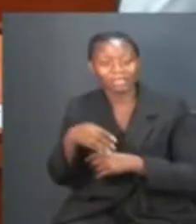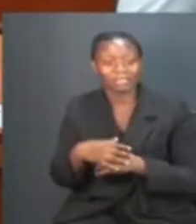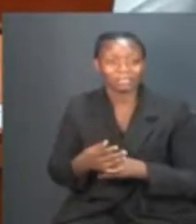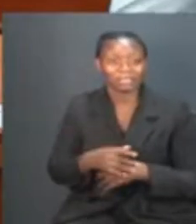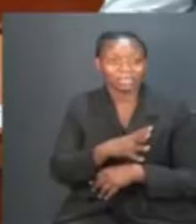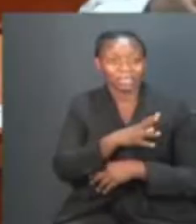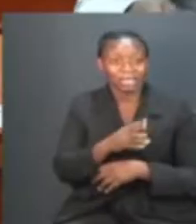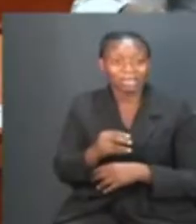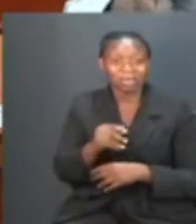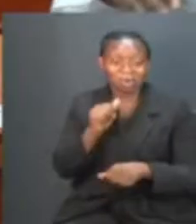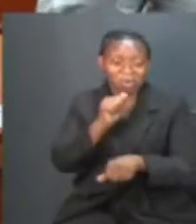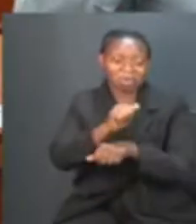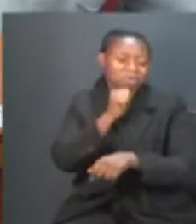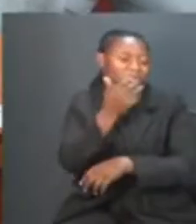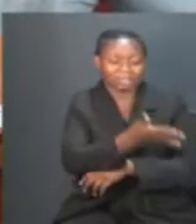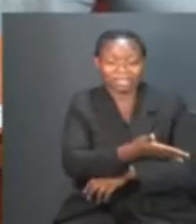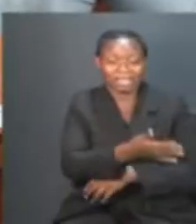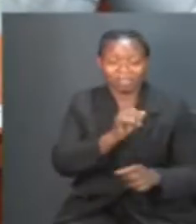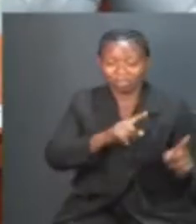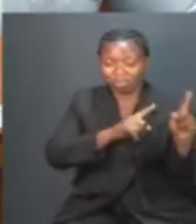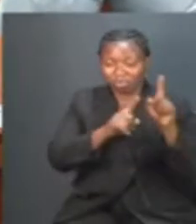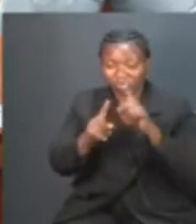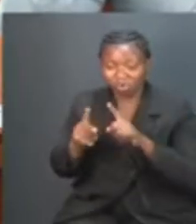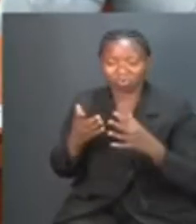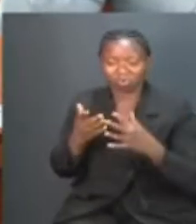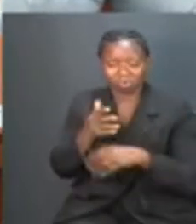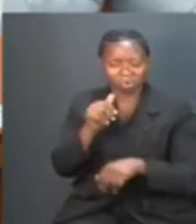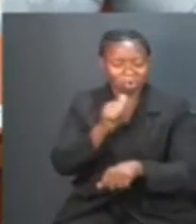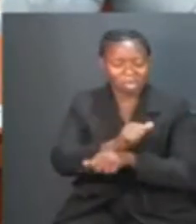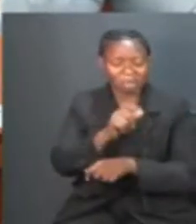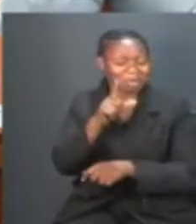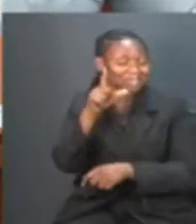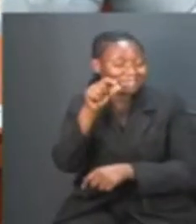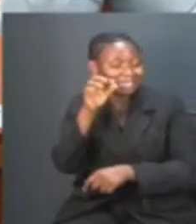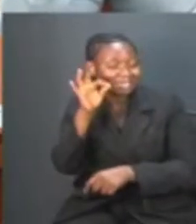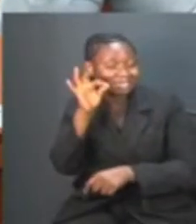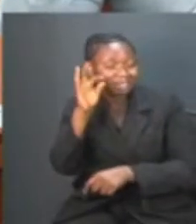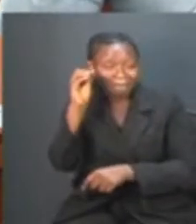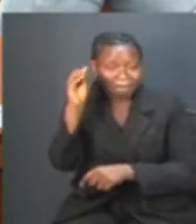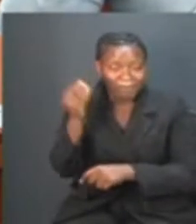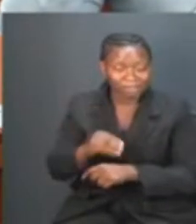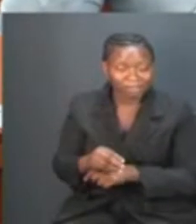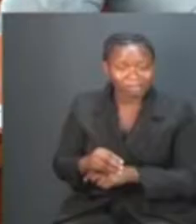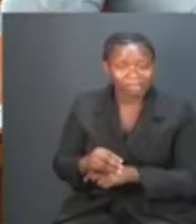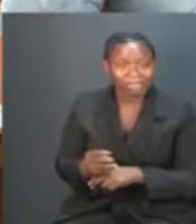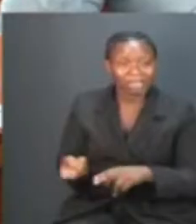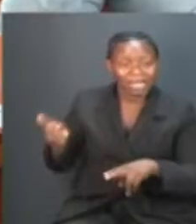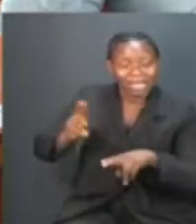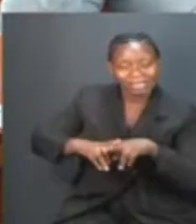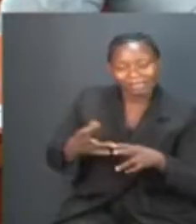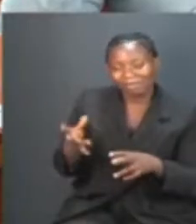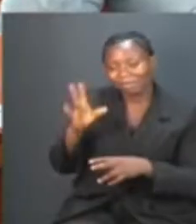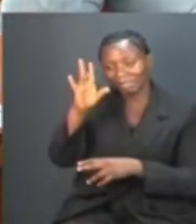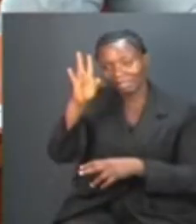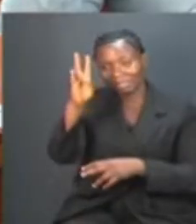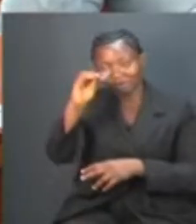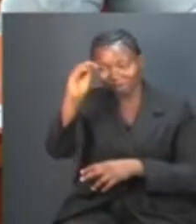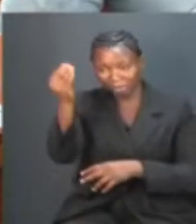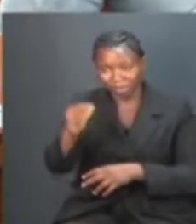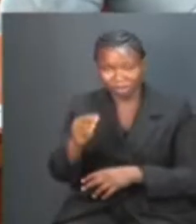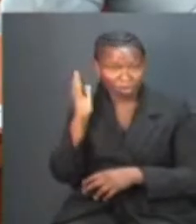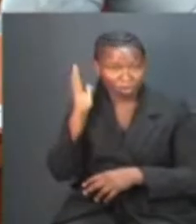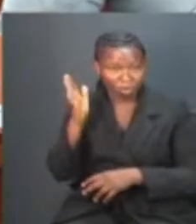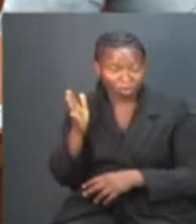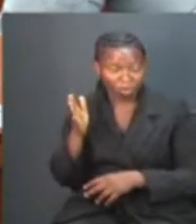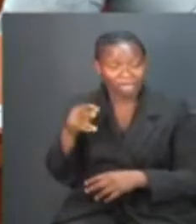there's unemployment. It means that if we got him working at 90%, the extra 70% will